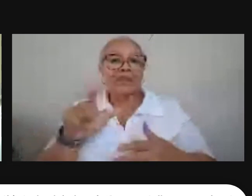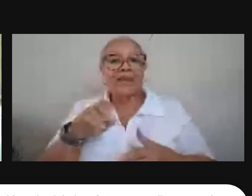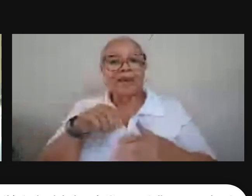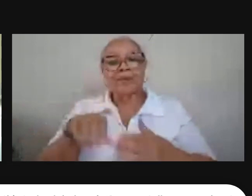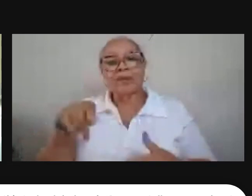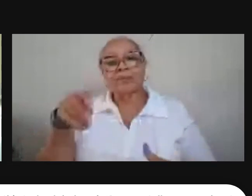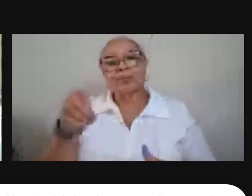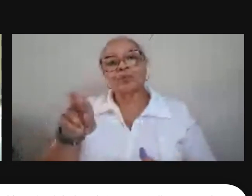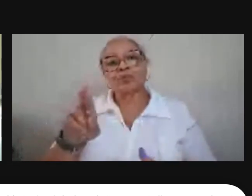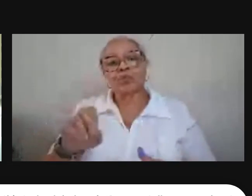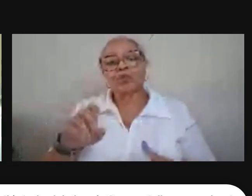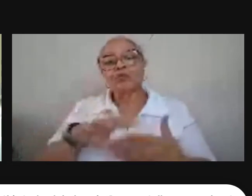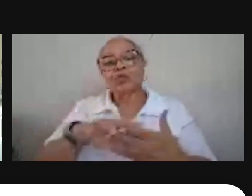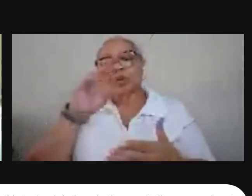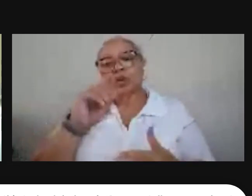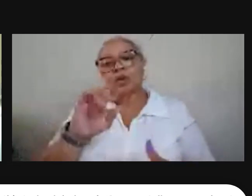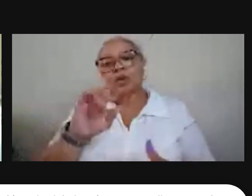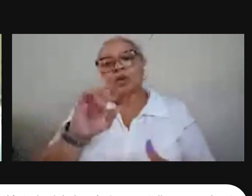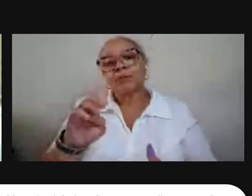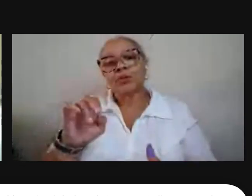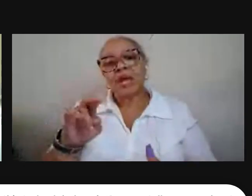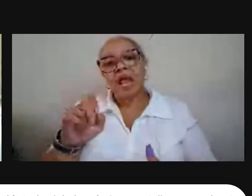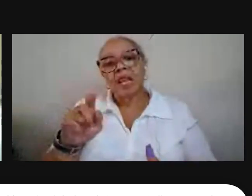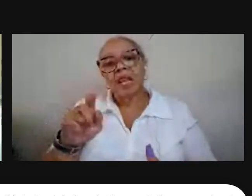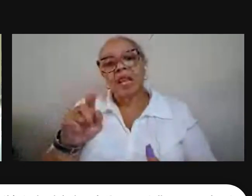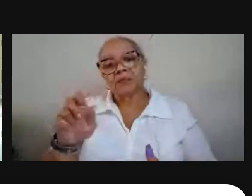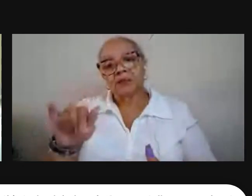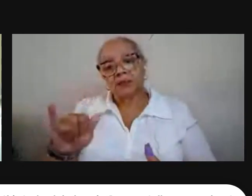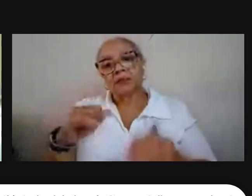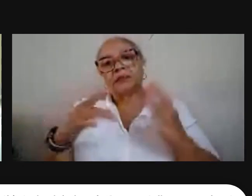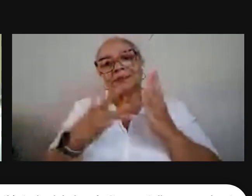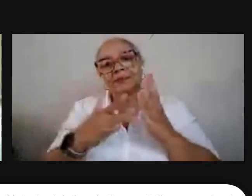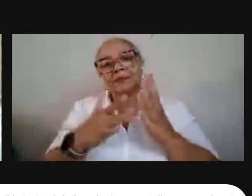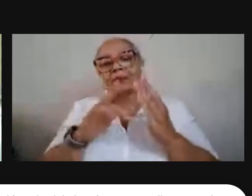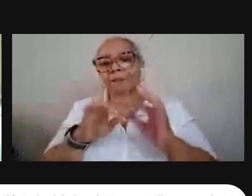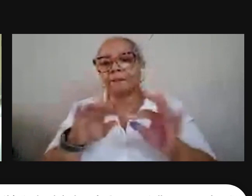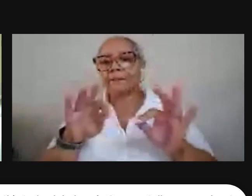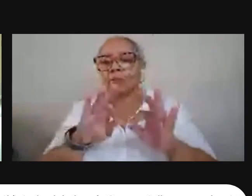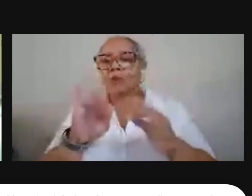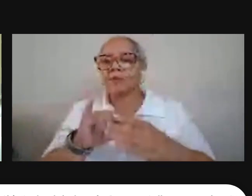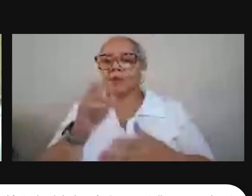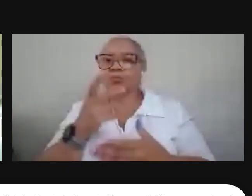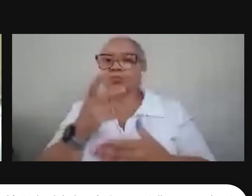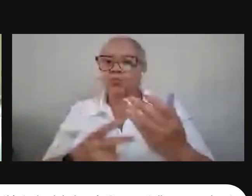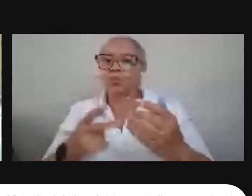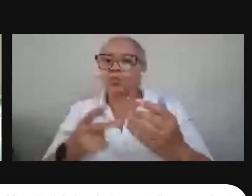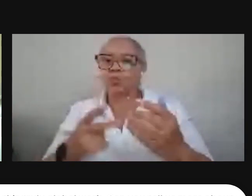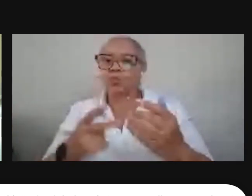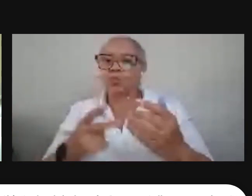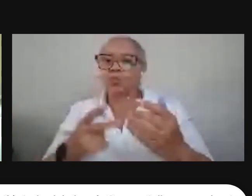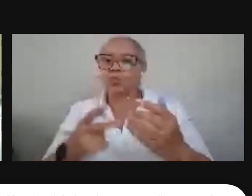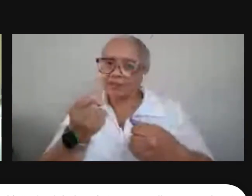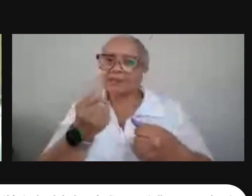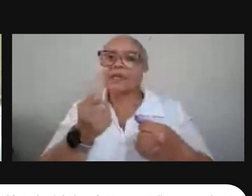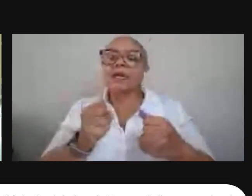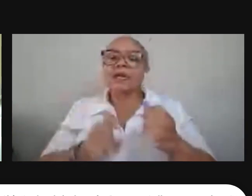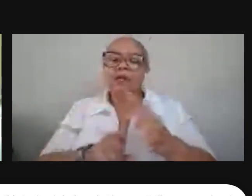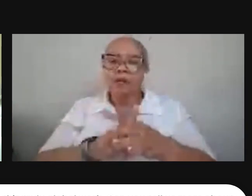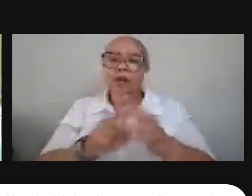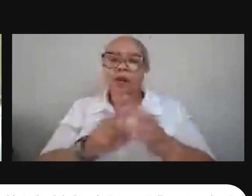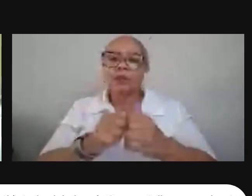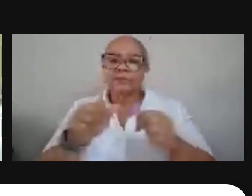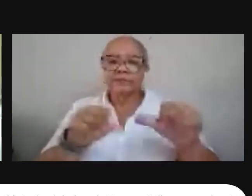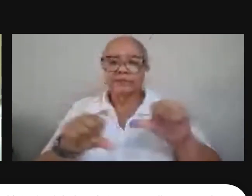learn immunology techniques. I think it's important that you build trust and come up with the scientific questions